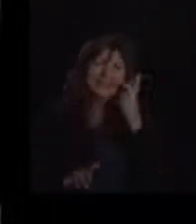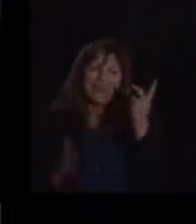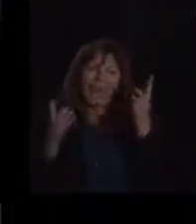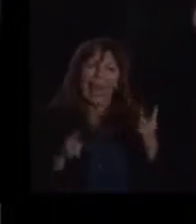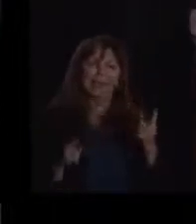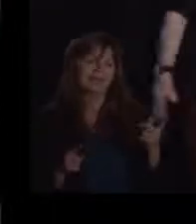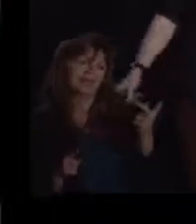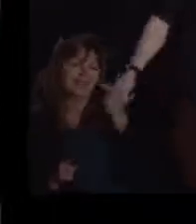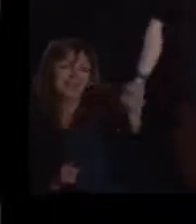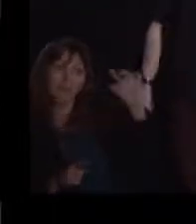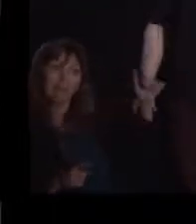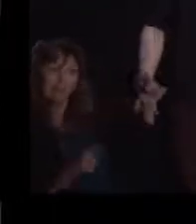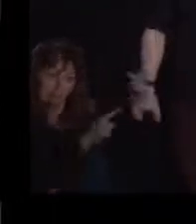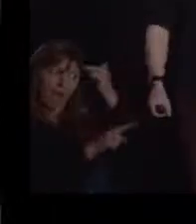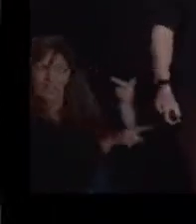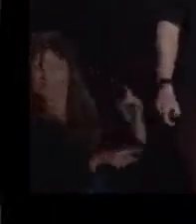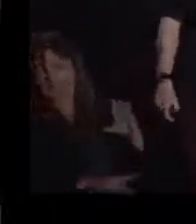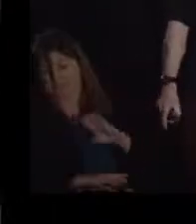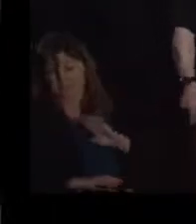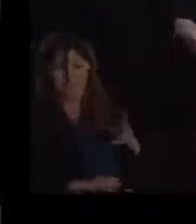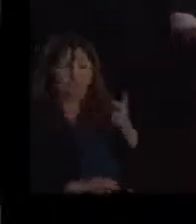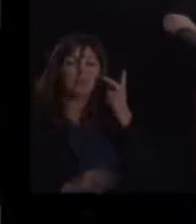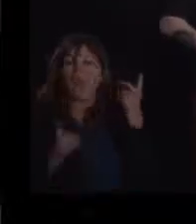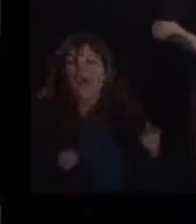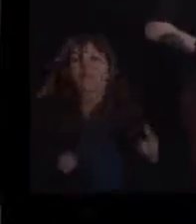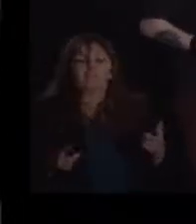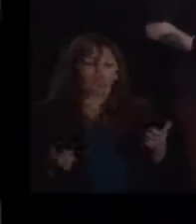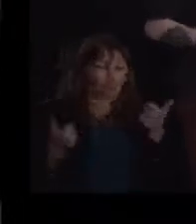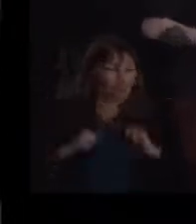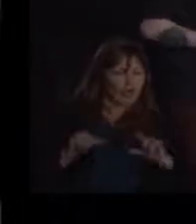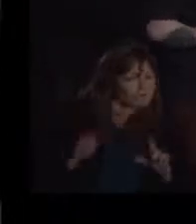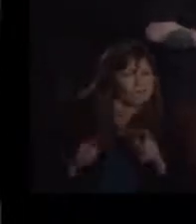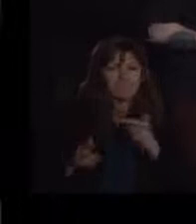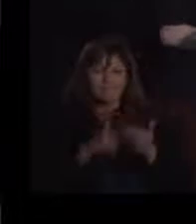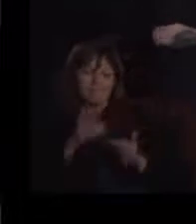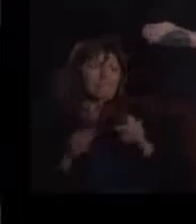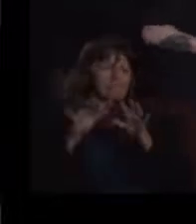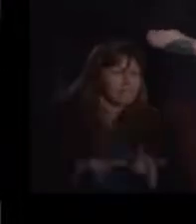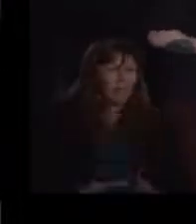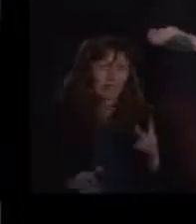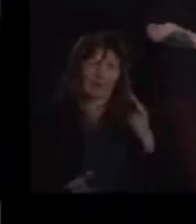it to satisfy my own brain that it won't work. But then you're sort of going,